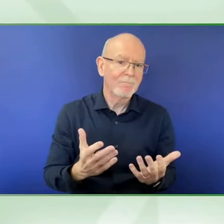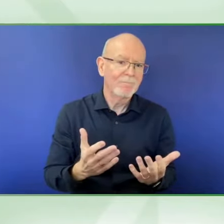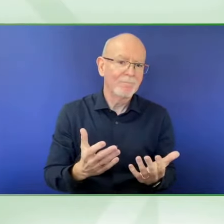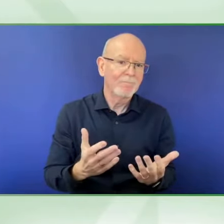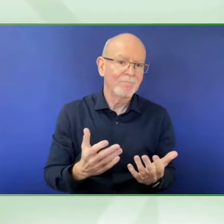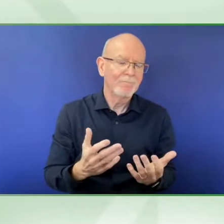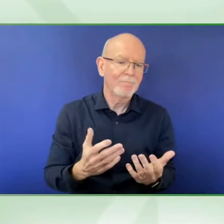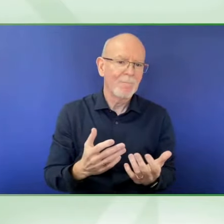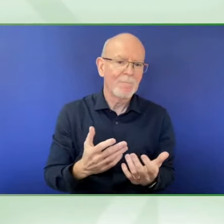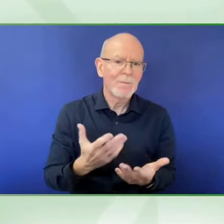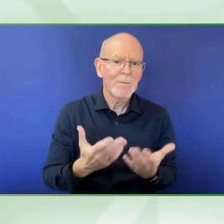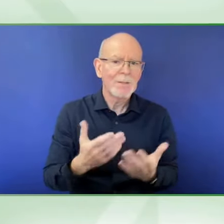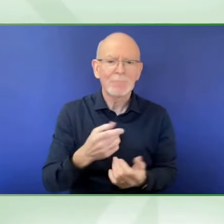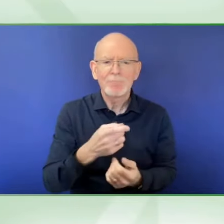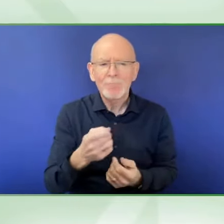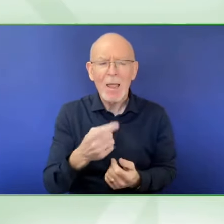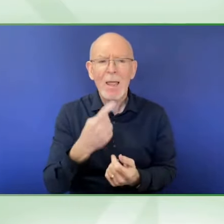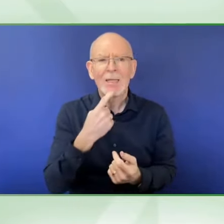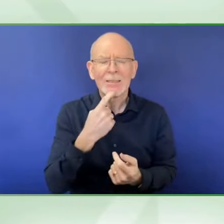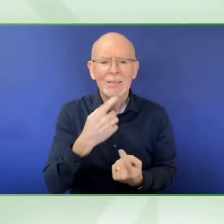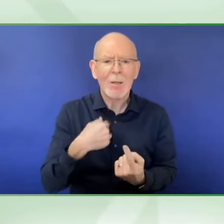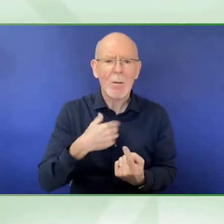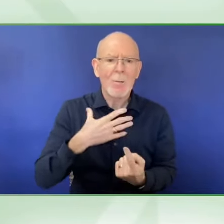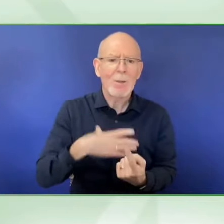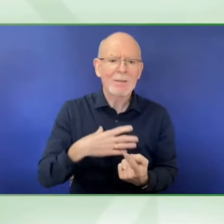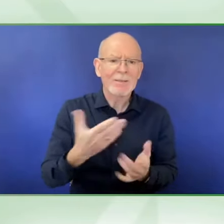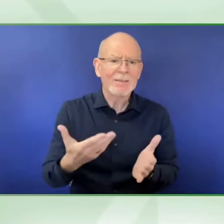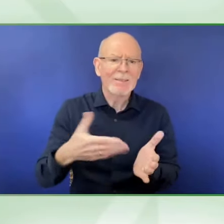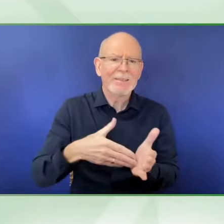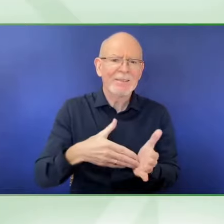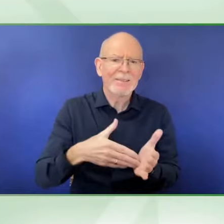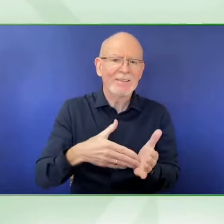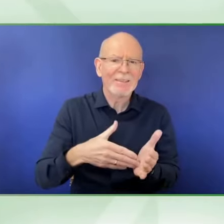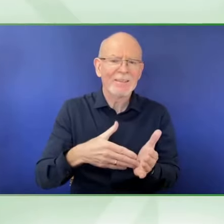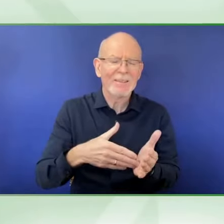working, and we have to keep this in time. That's what I think.